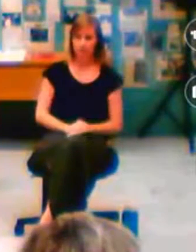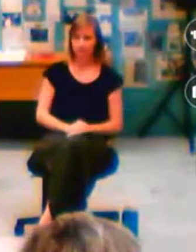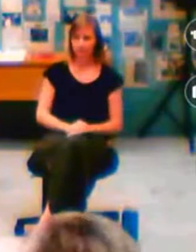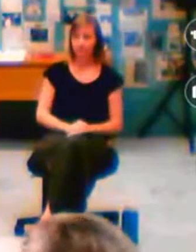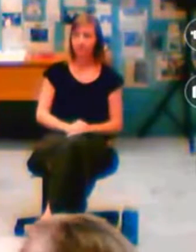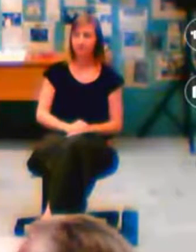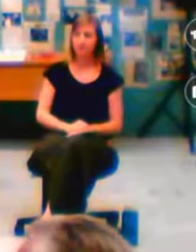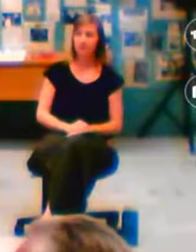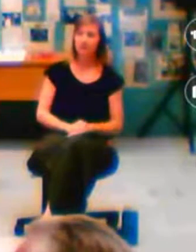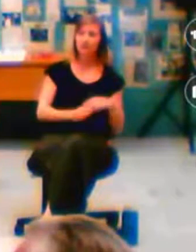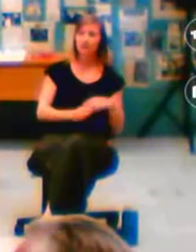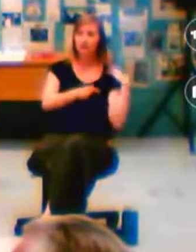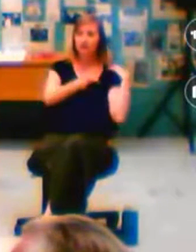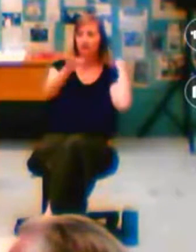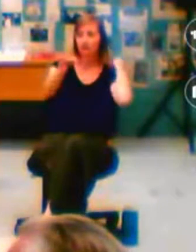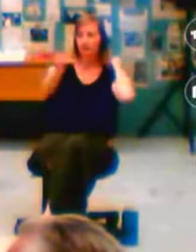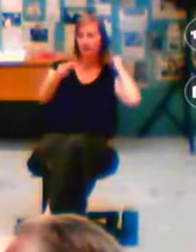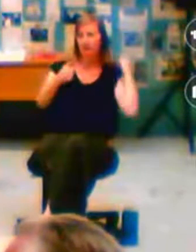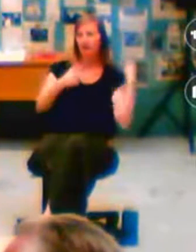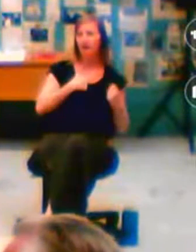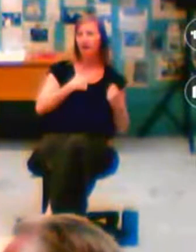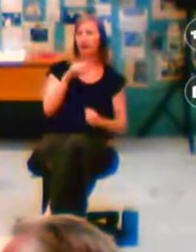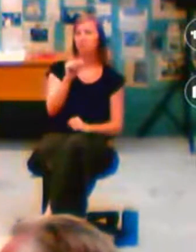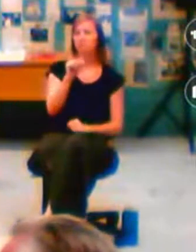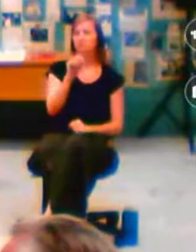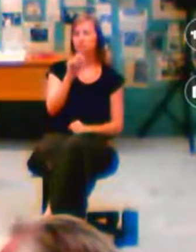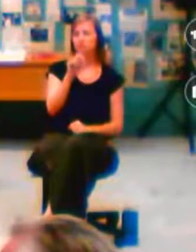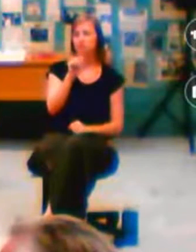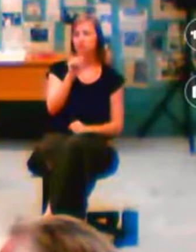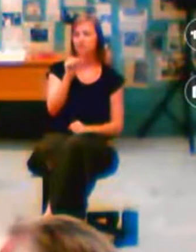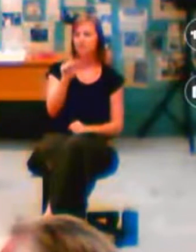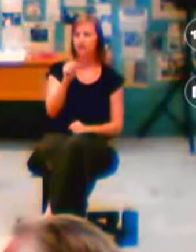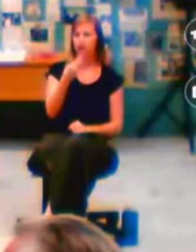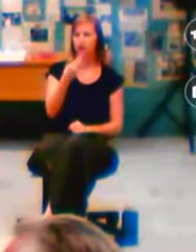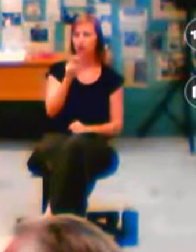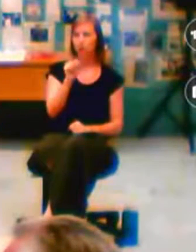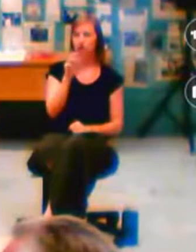sector doesn't have psych beds is just simply wrong. It does, and people pay for it.